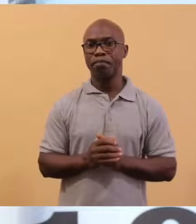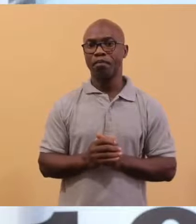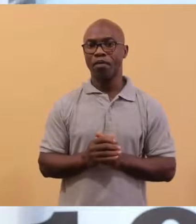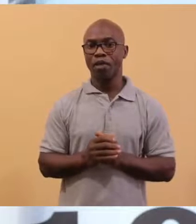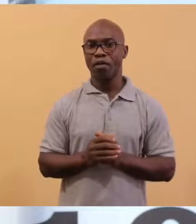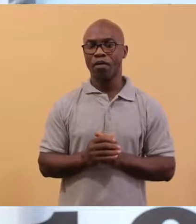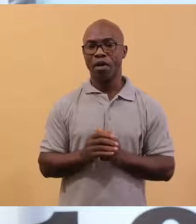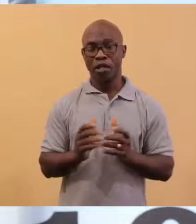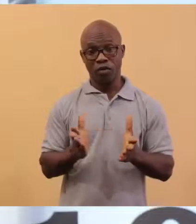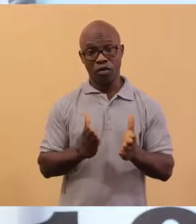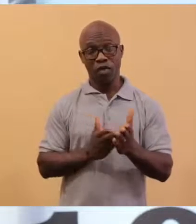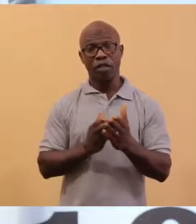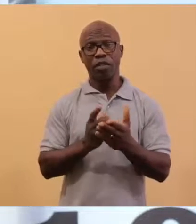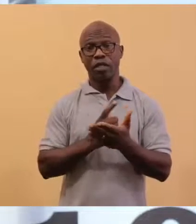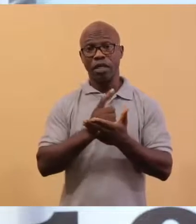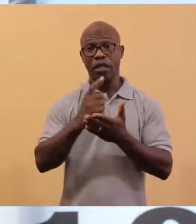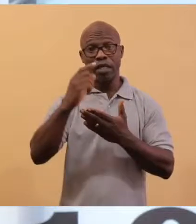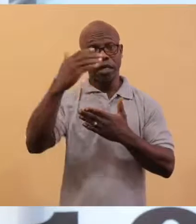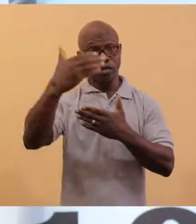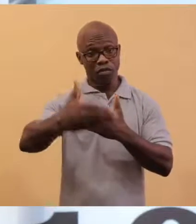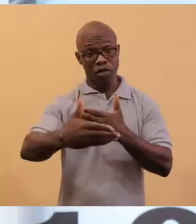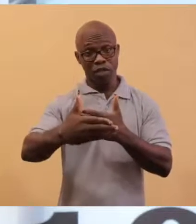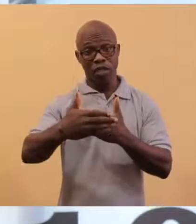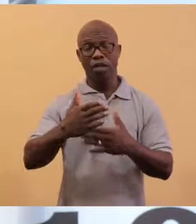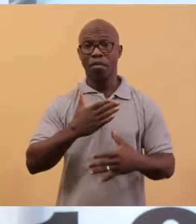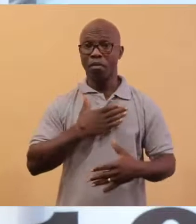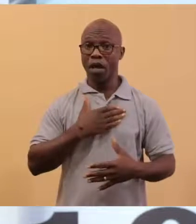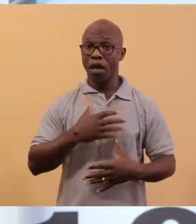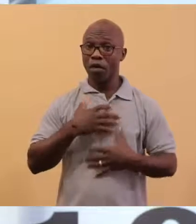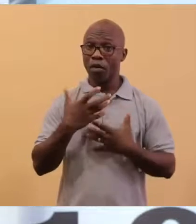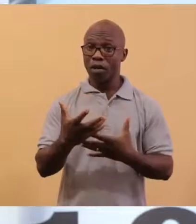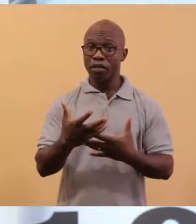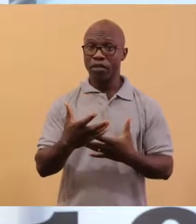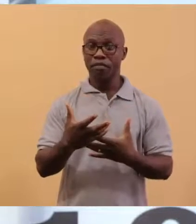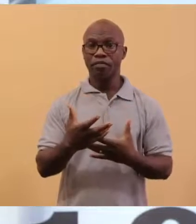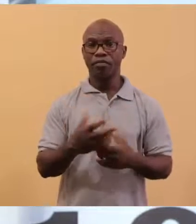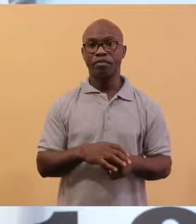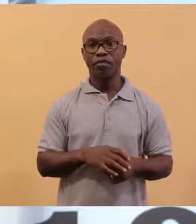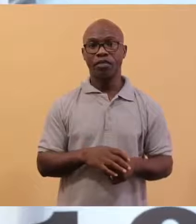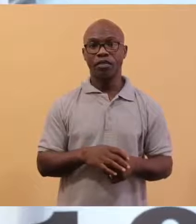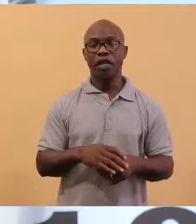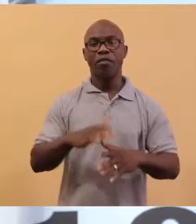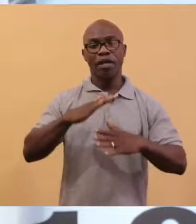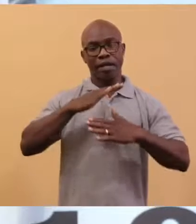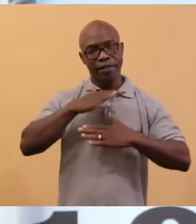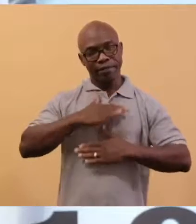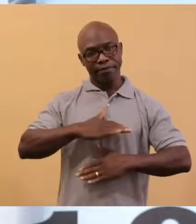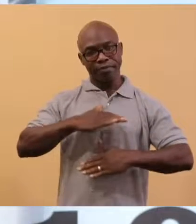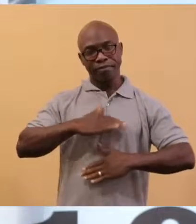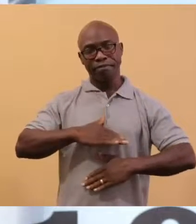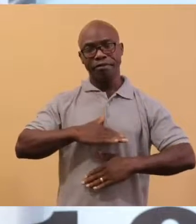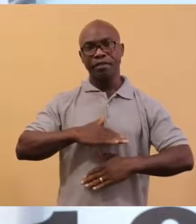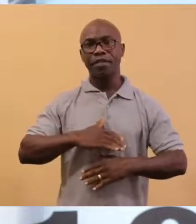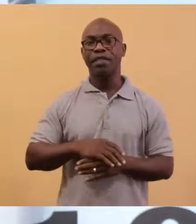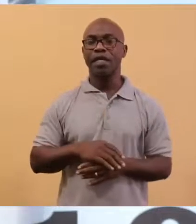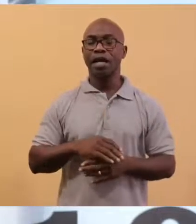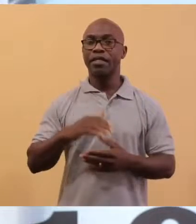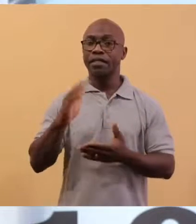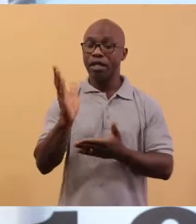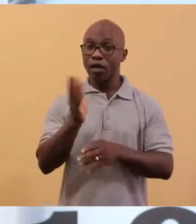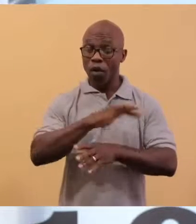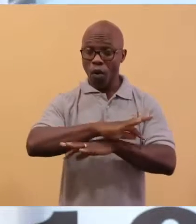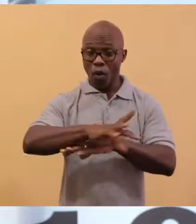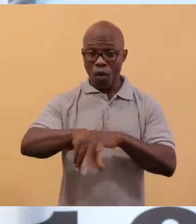As we head into another weekend, it is my wish that it be restful and that you take